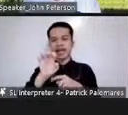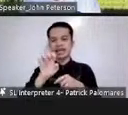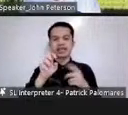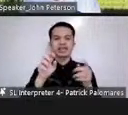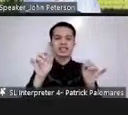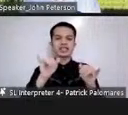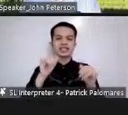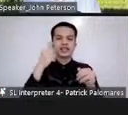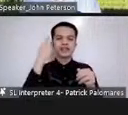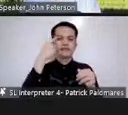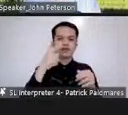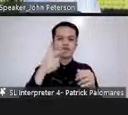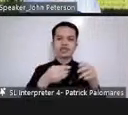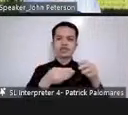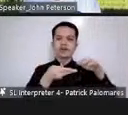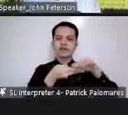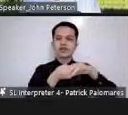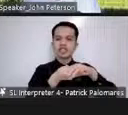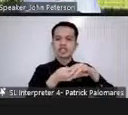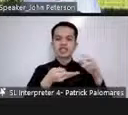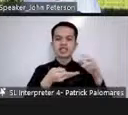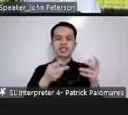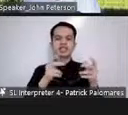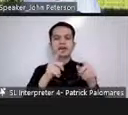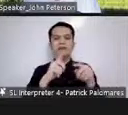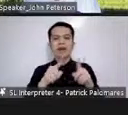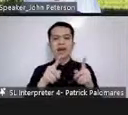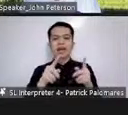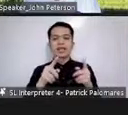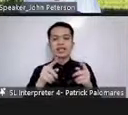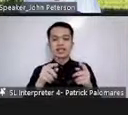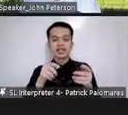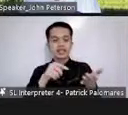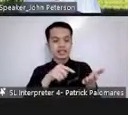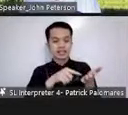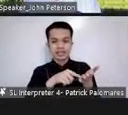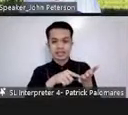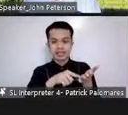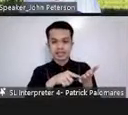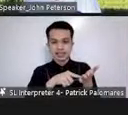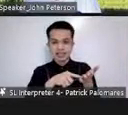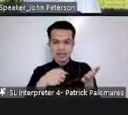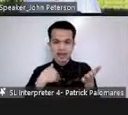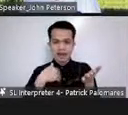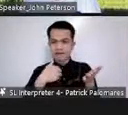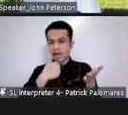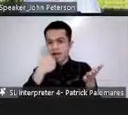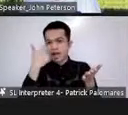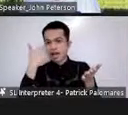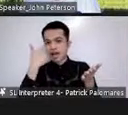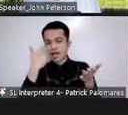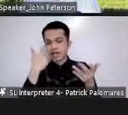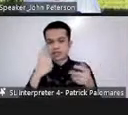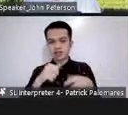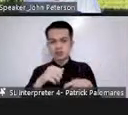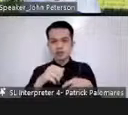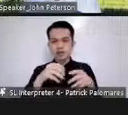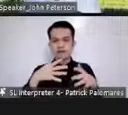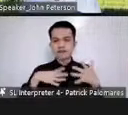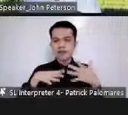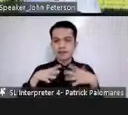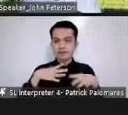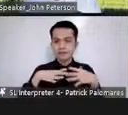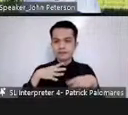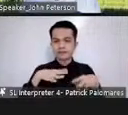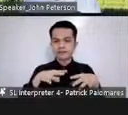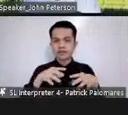for funerary textiles. But since there are other fabrics that are